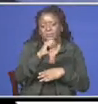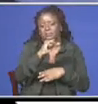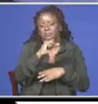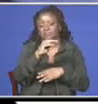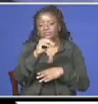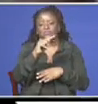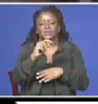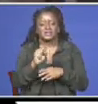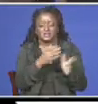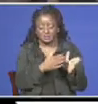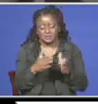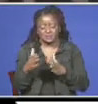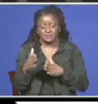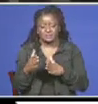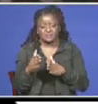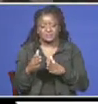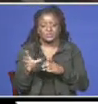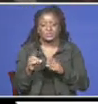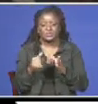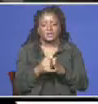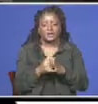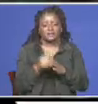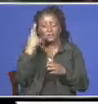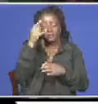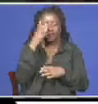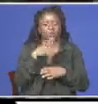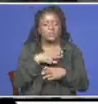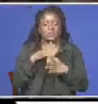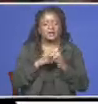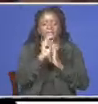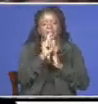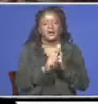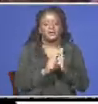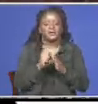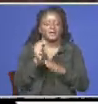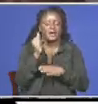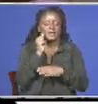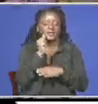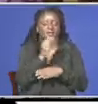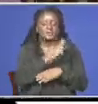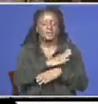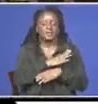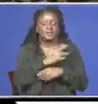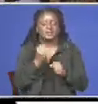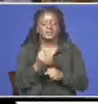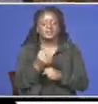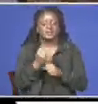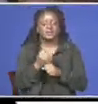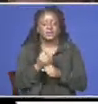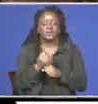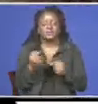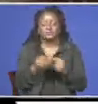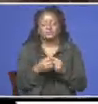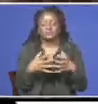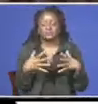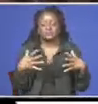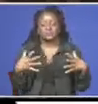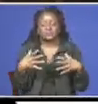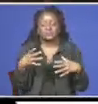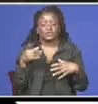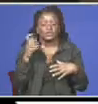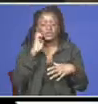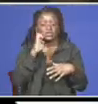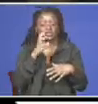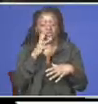that exactly. As for the woman of the hour, Anthea Bullard, the support was overwhelming. In a word, she was